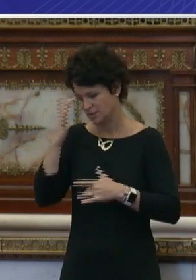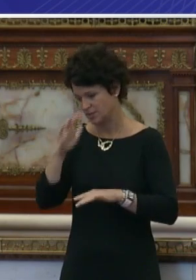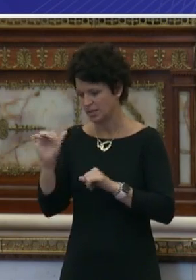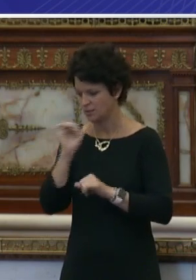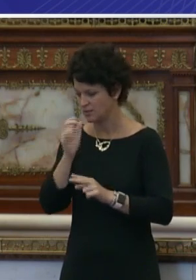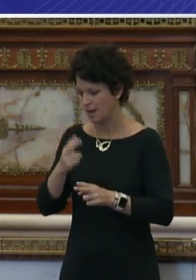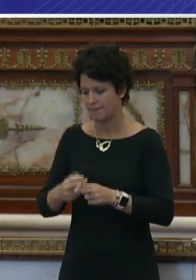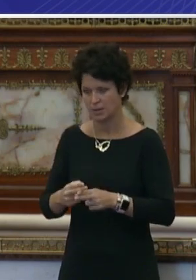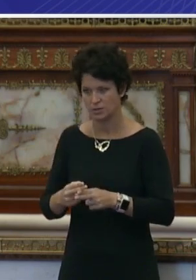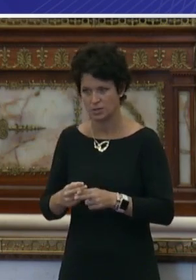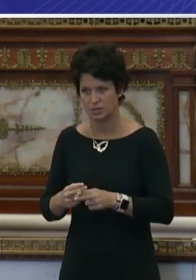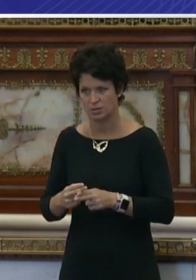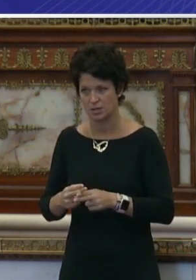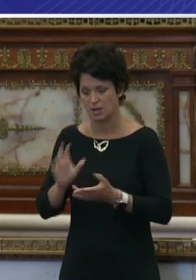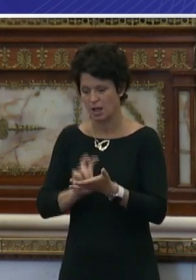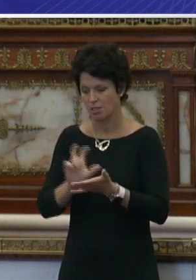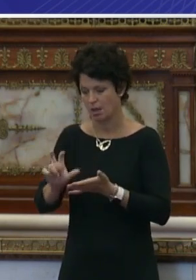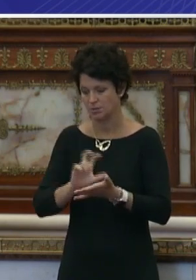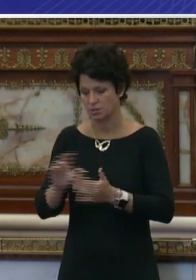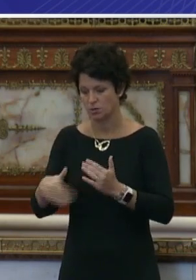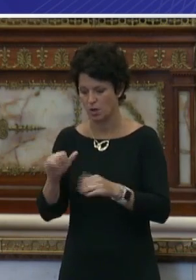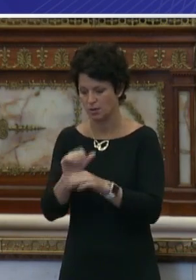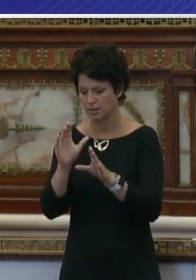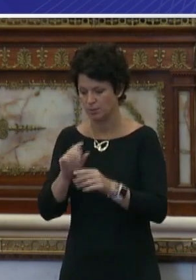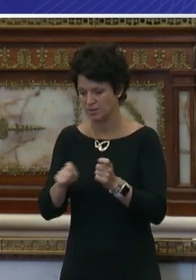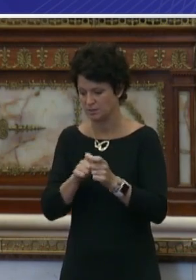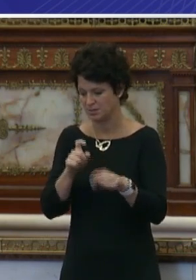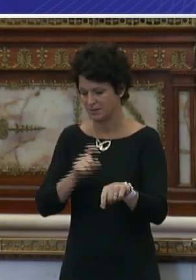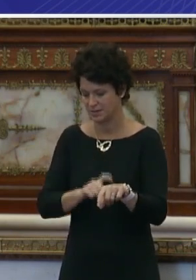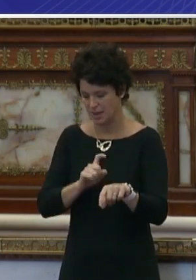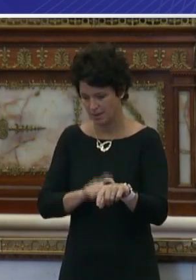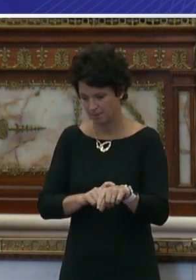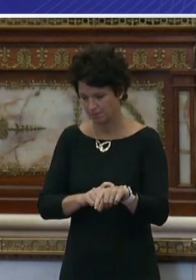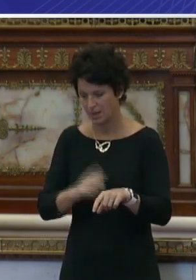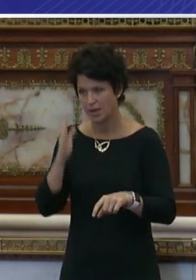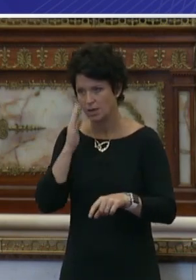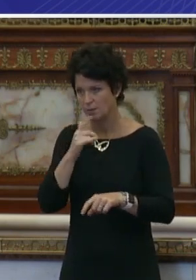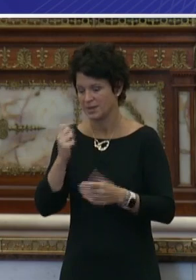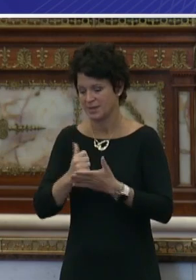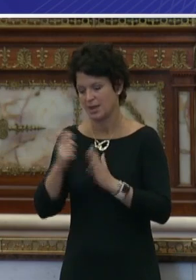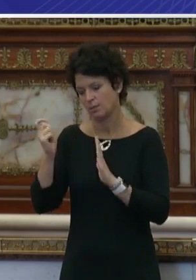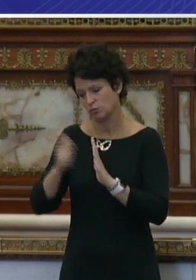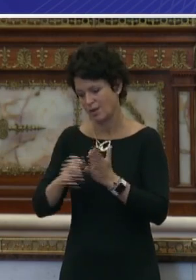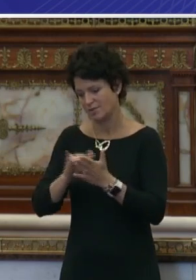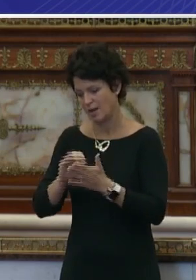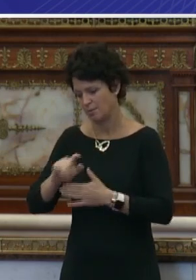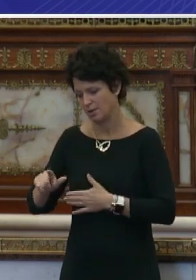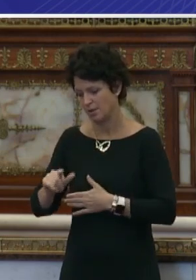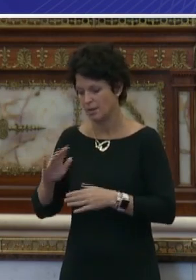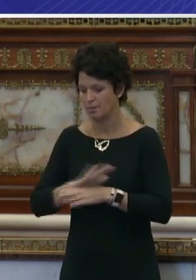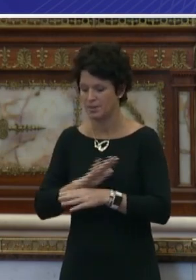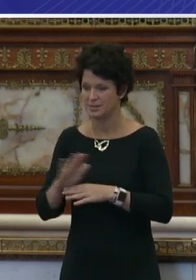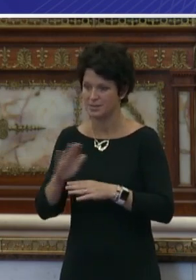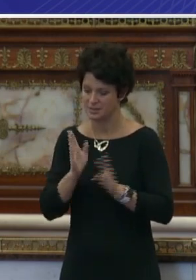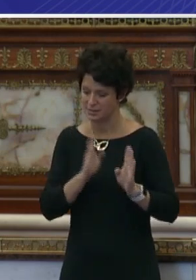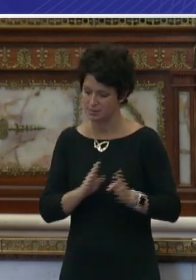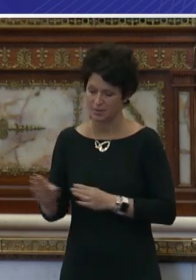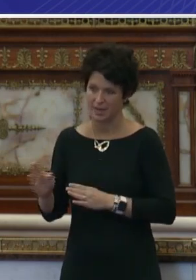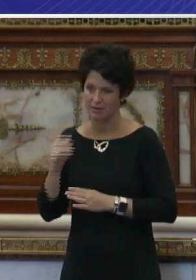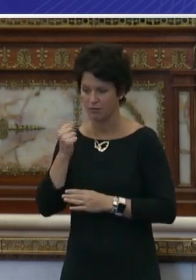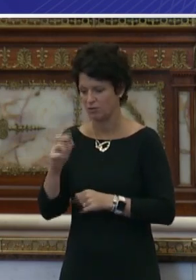meant to be a benefit paid in lump sums to all employees at a specific time. I know this because I helped co-write it. Businesses generally plan for a